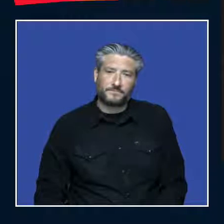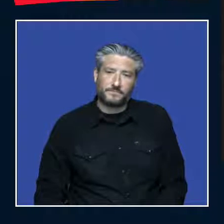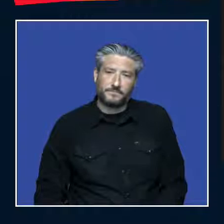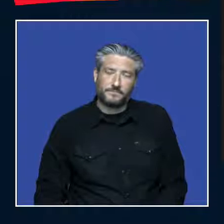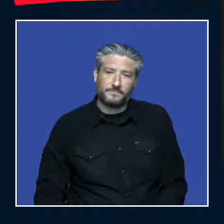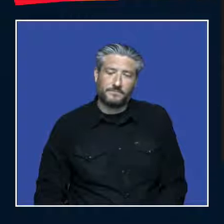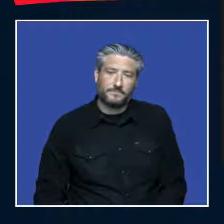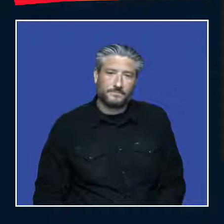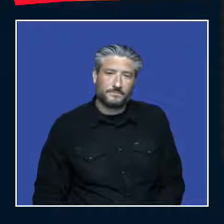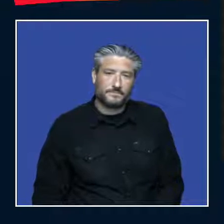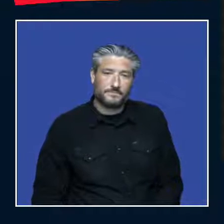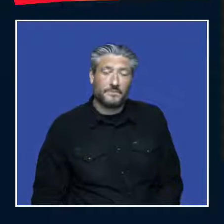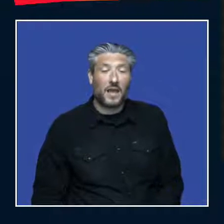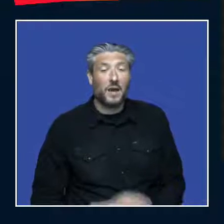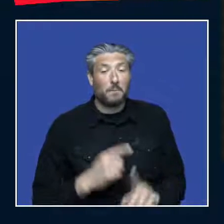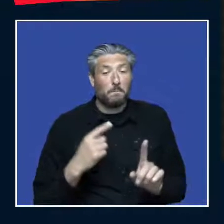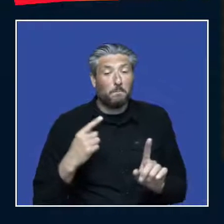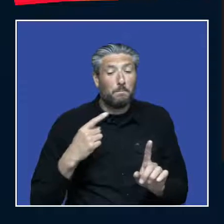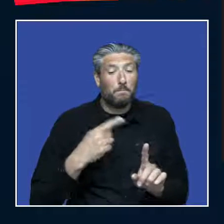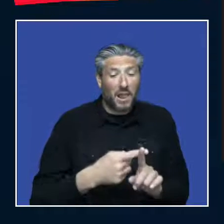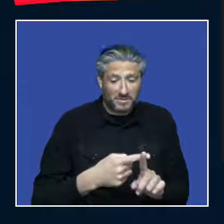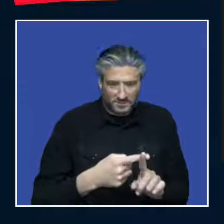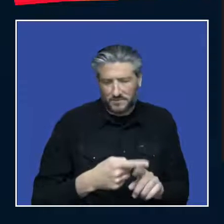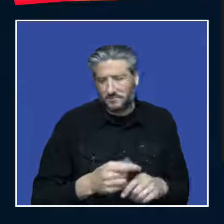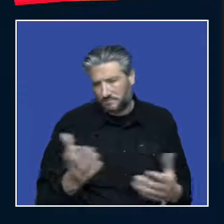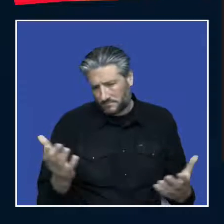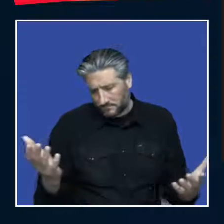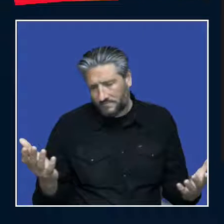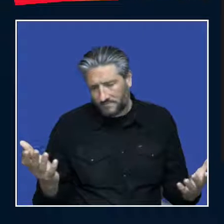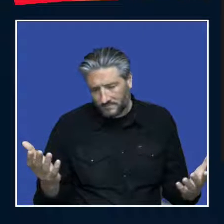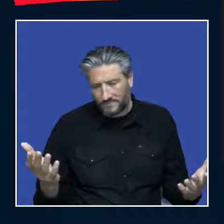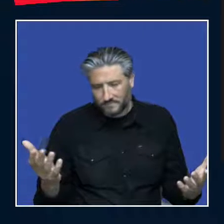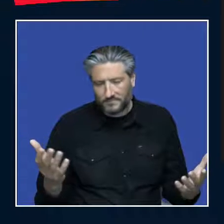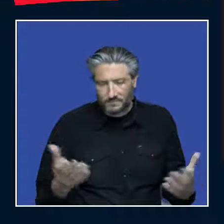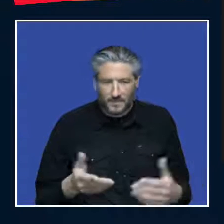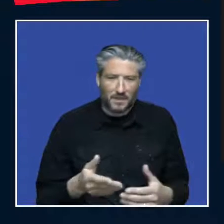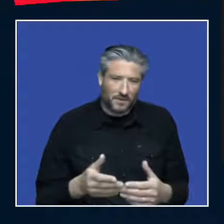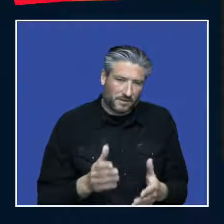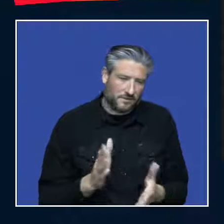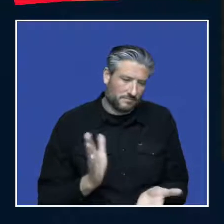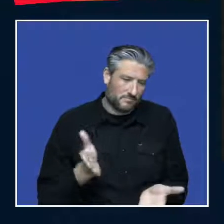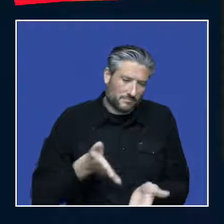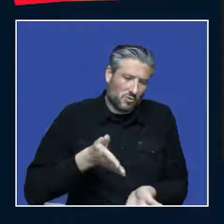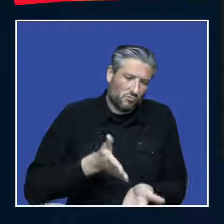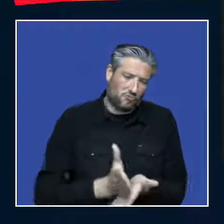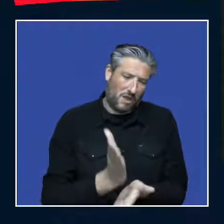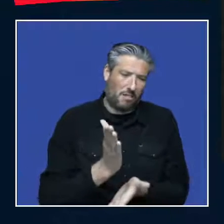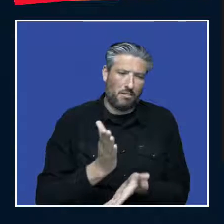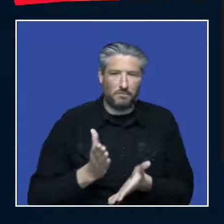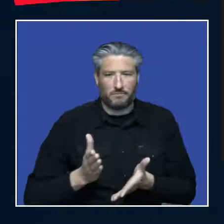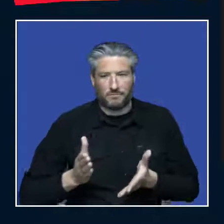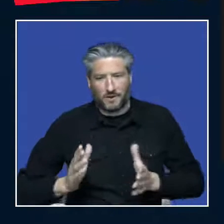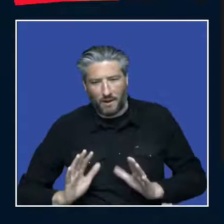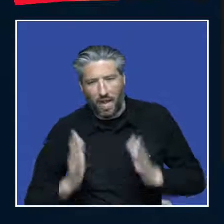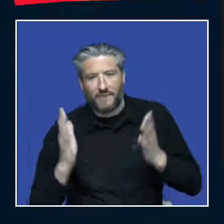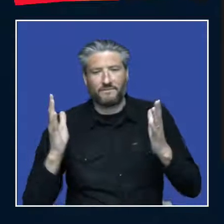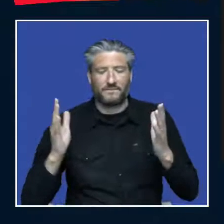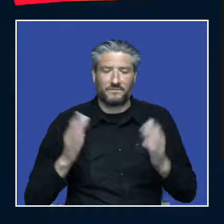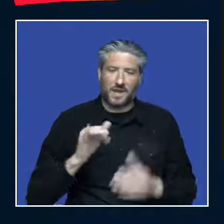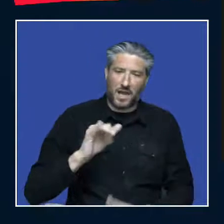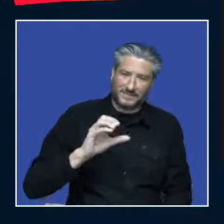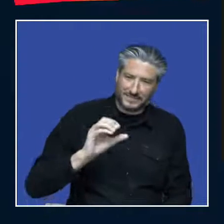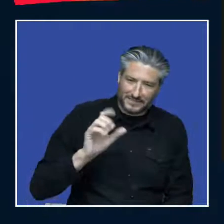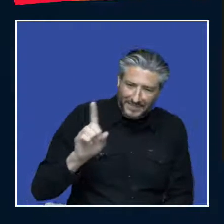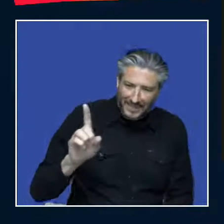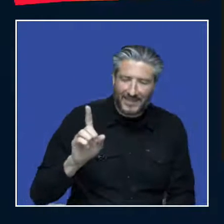scenario, you would obviously use CI/CD, and then you make sure that the services are bound there, and there's then